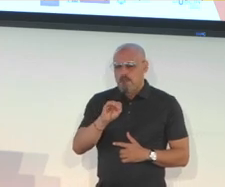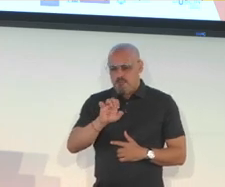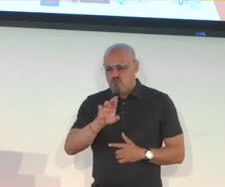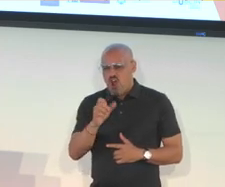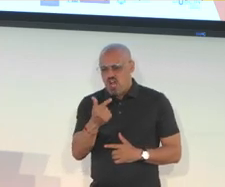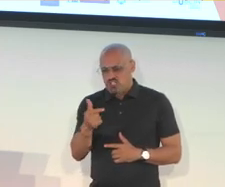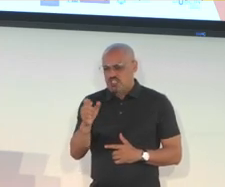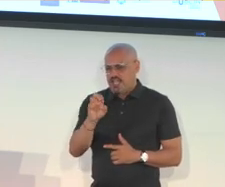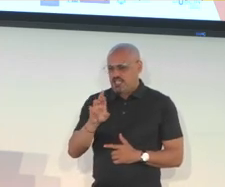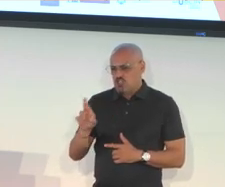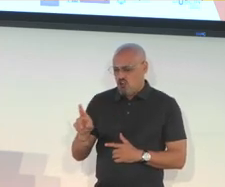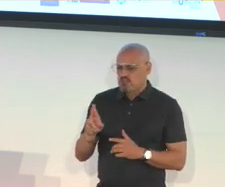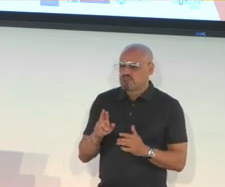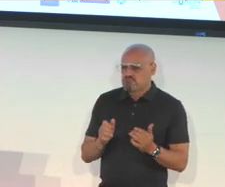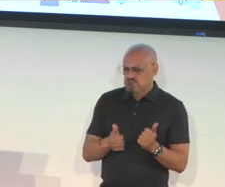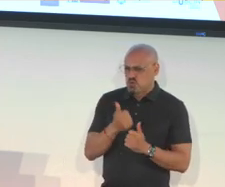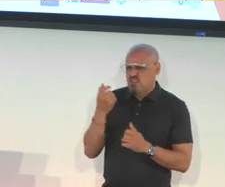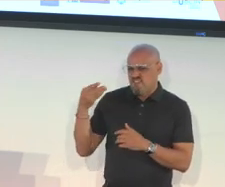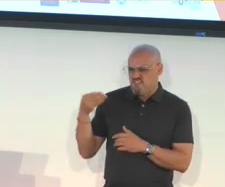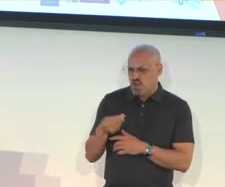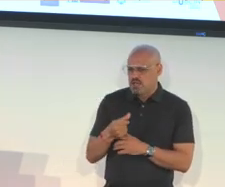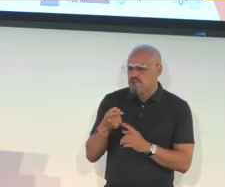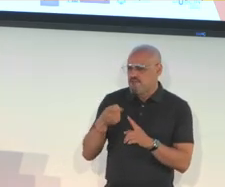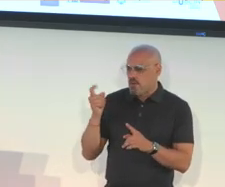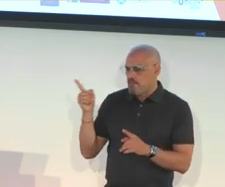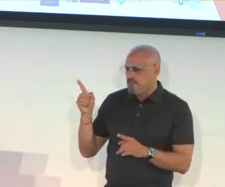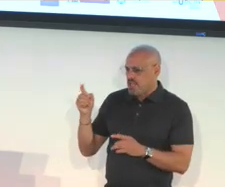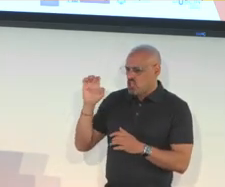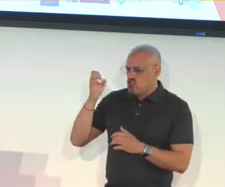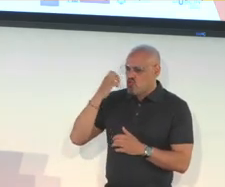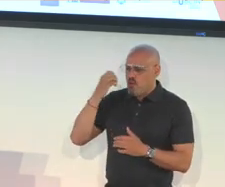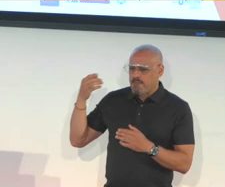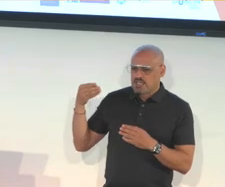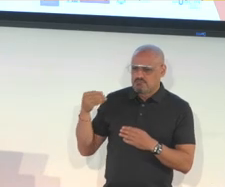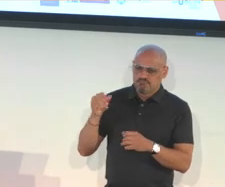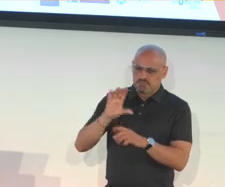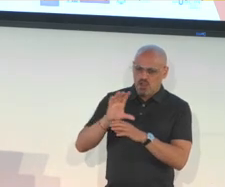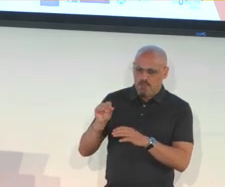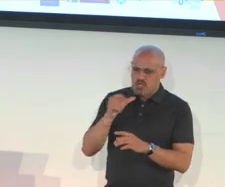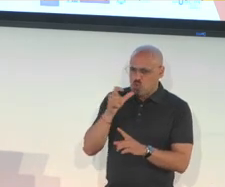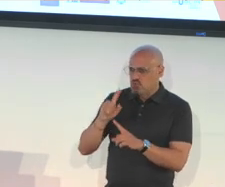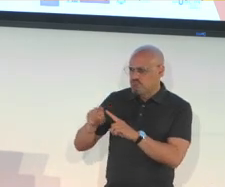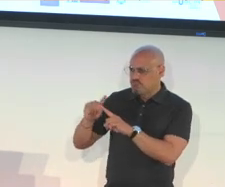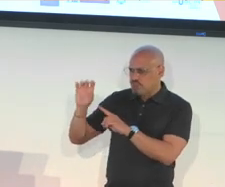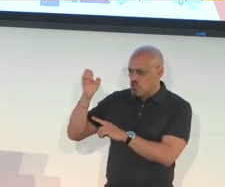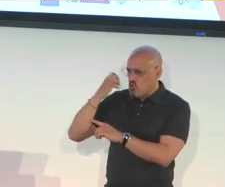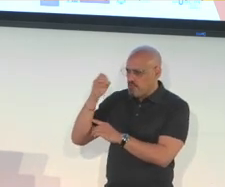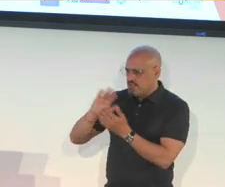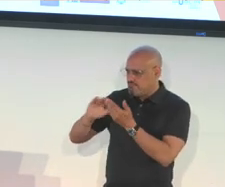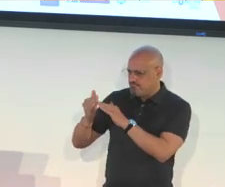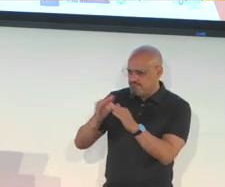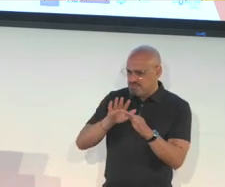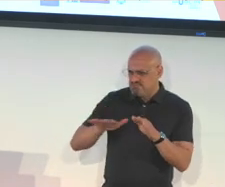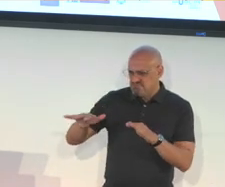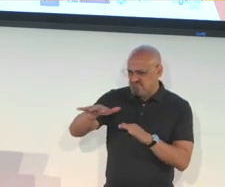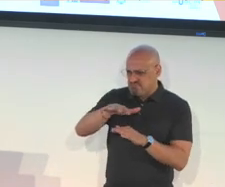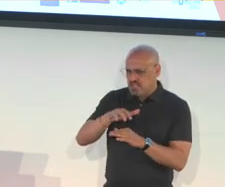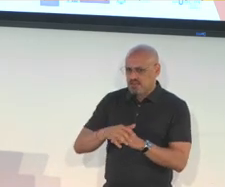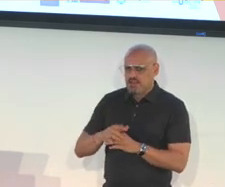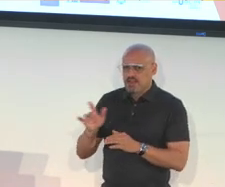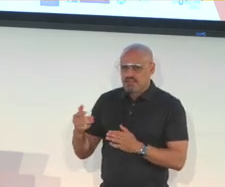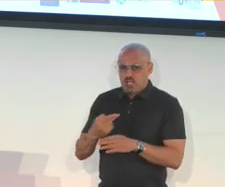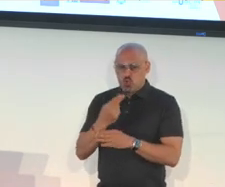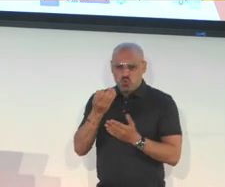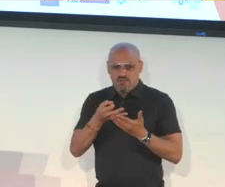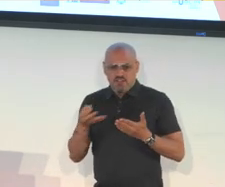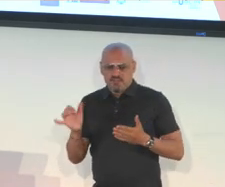by researchers funded by European Commission and who come from different European universities. They use